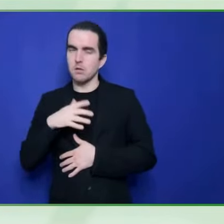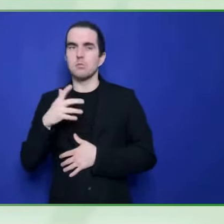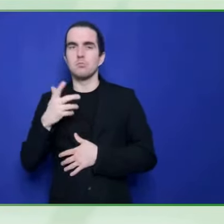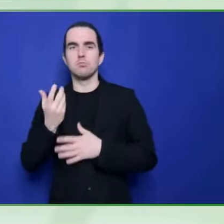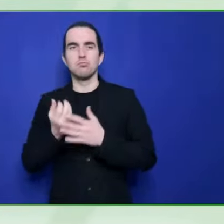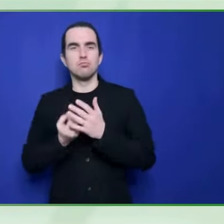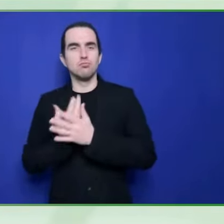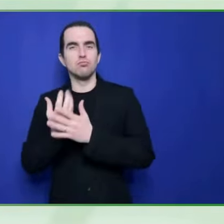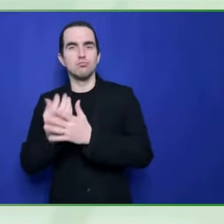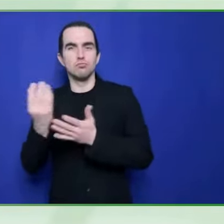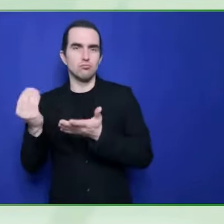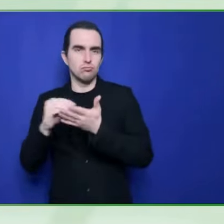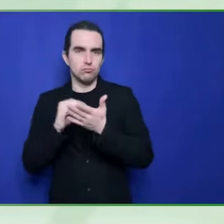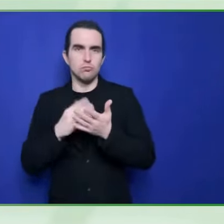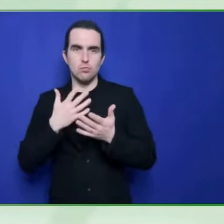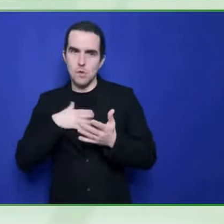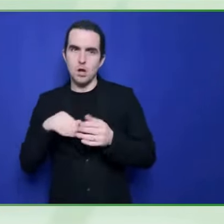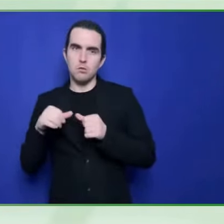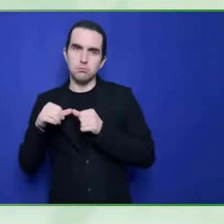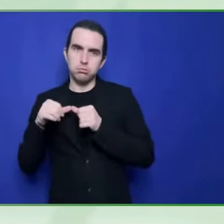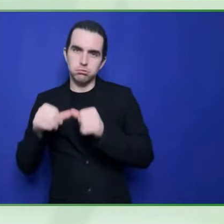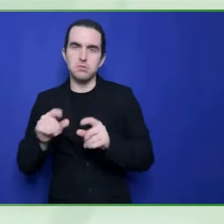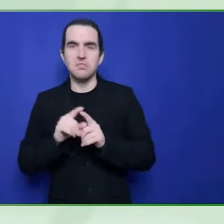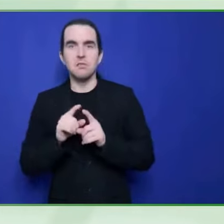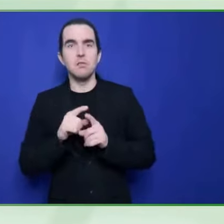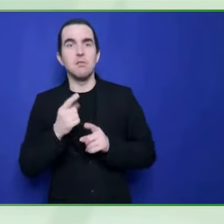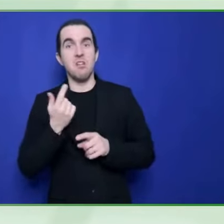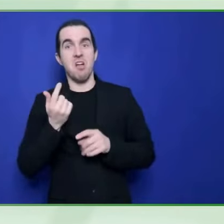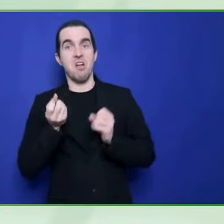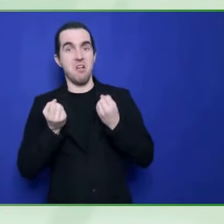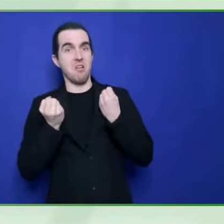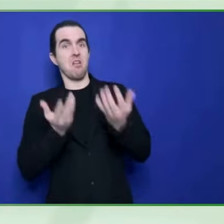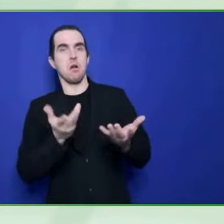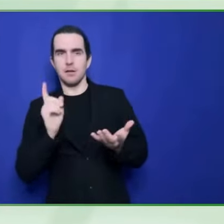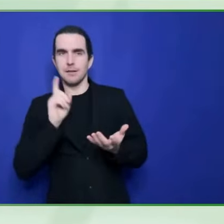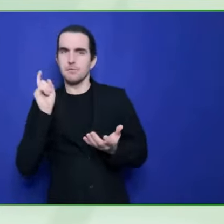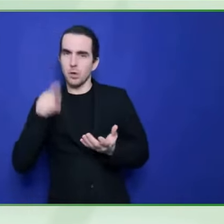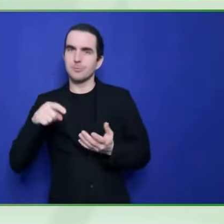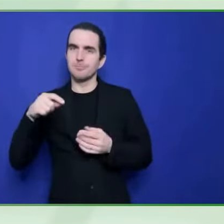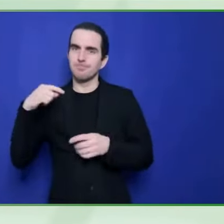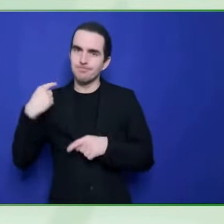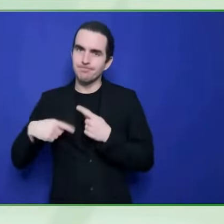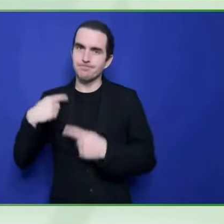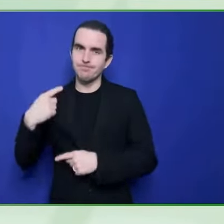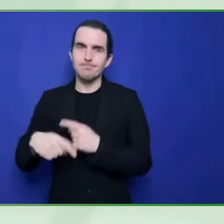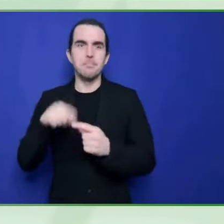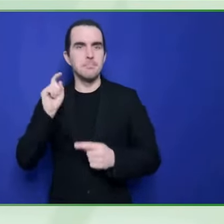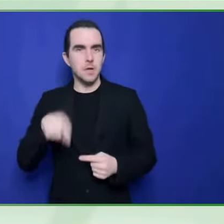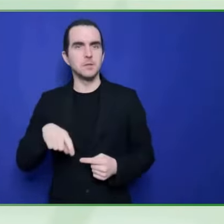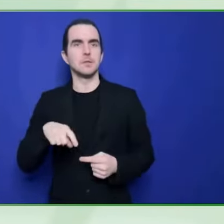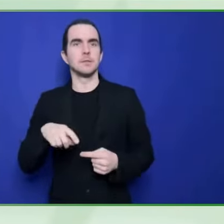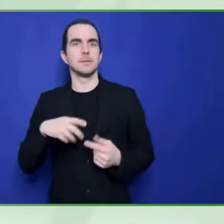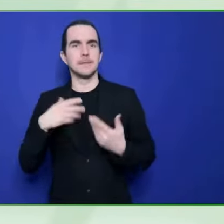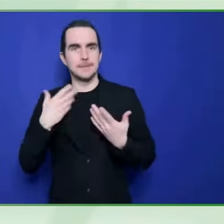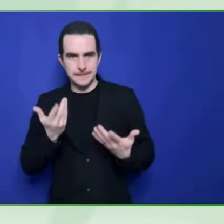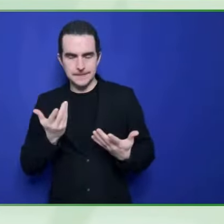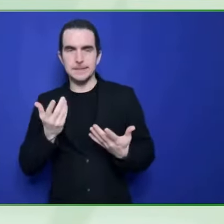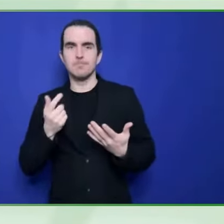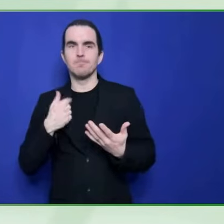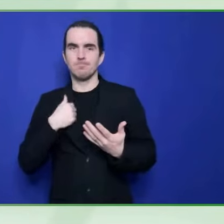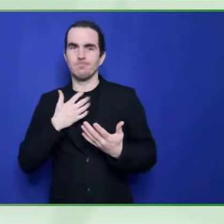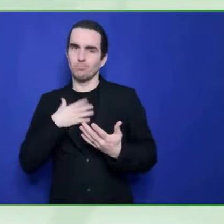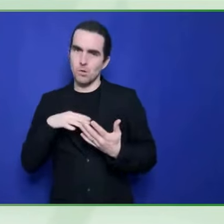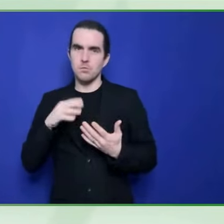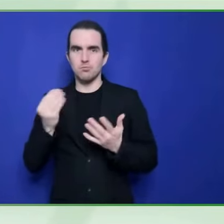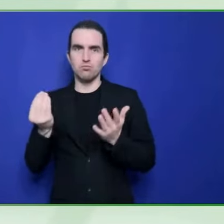and apps that Michael was talking about if there's not a data pipeline that really supports it and makes it accessible in